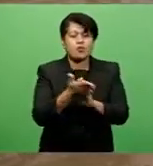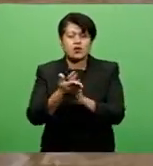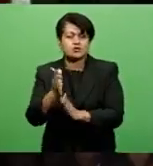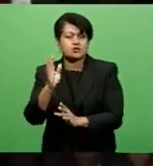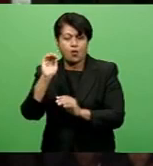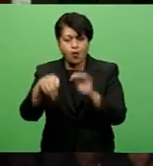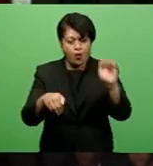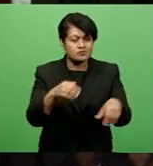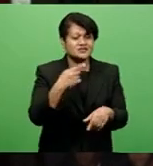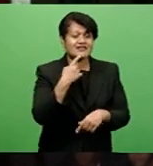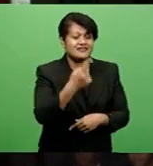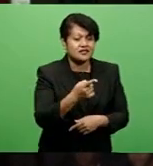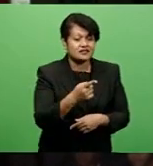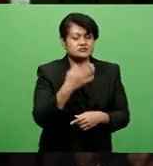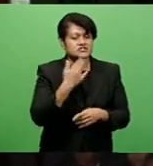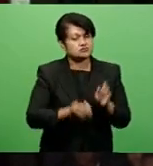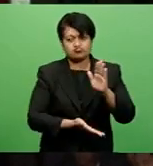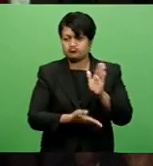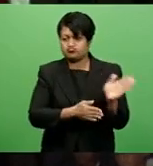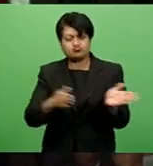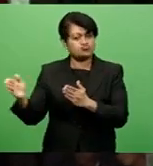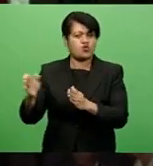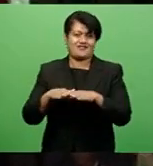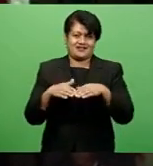better move now since it's daylight.